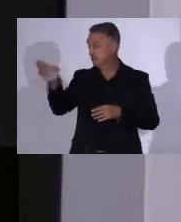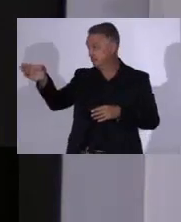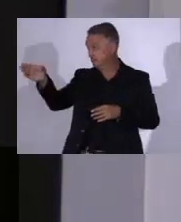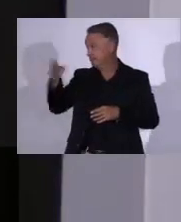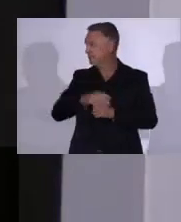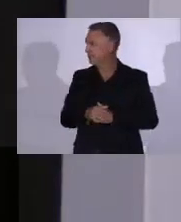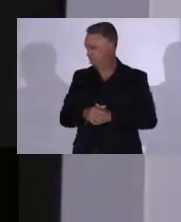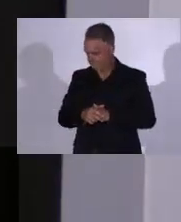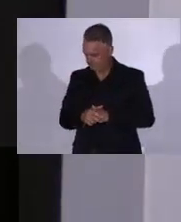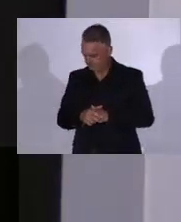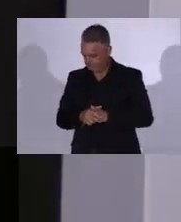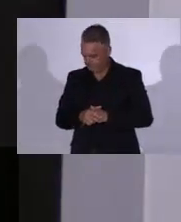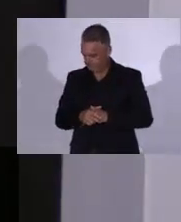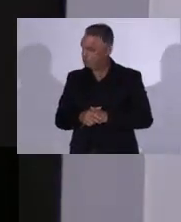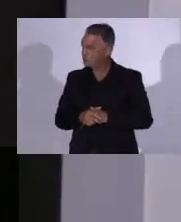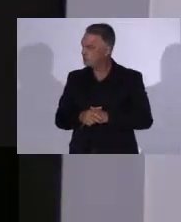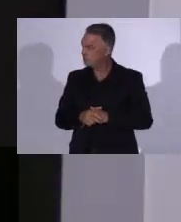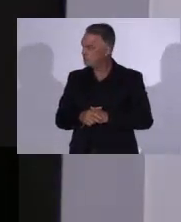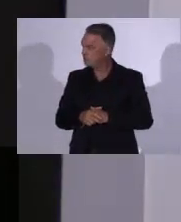Pete.